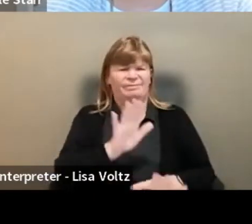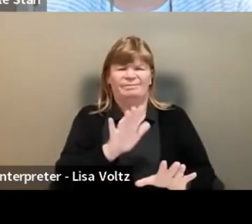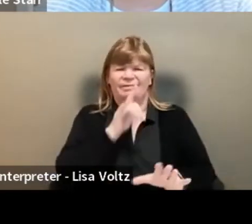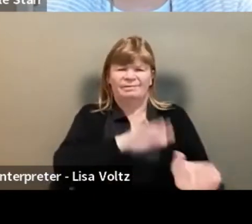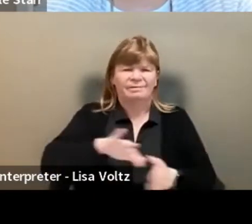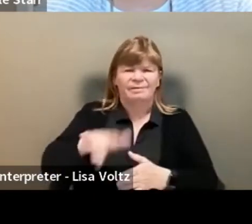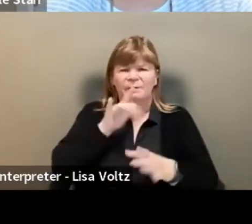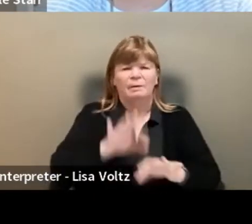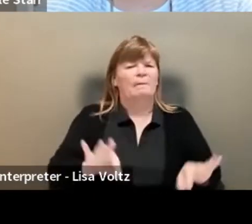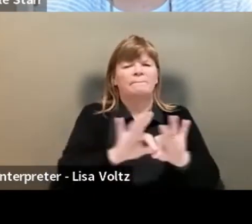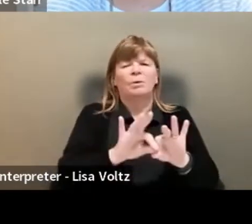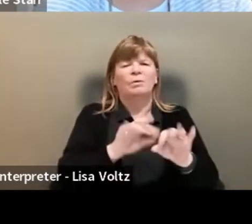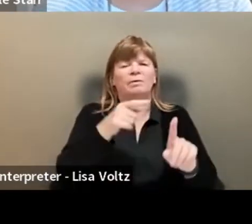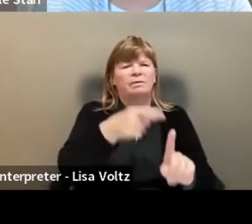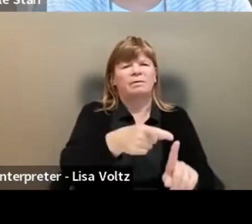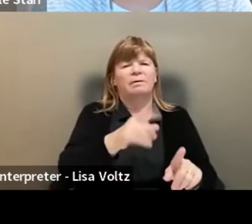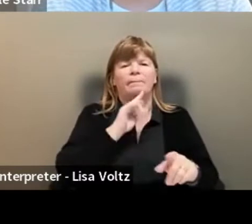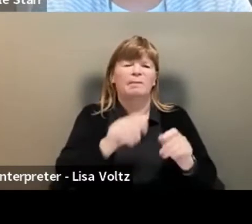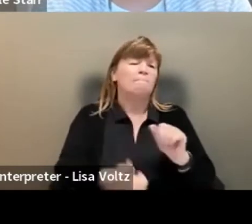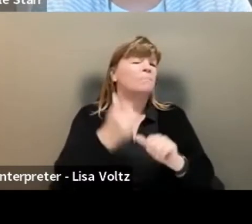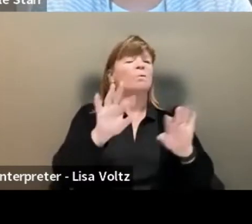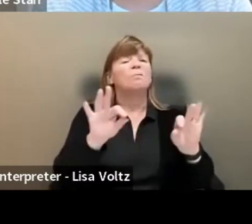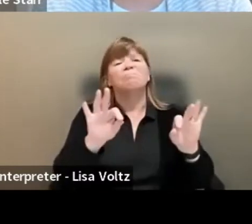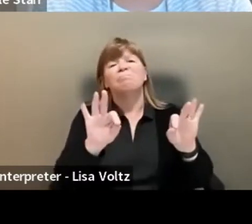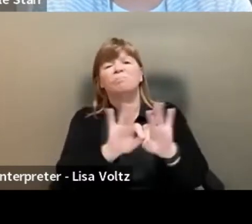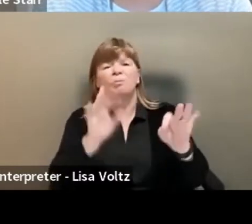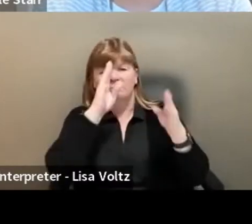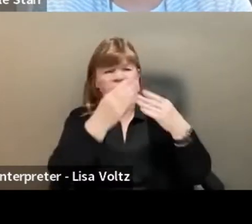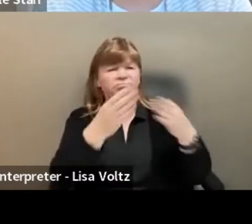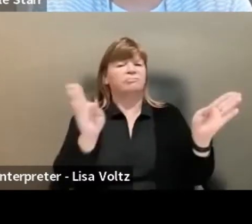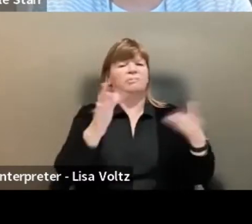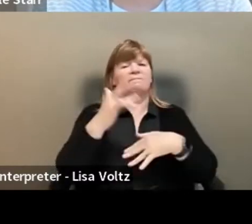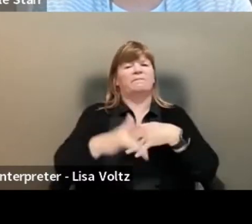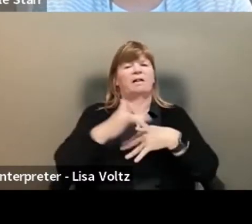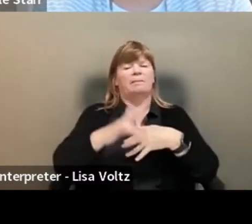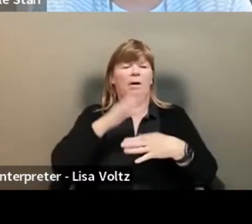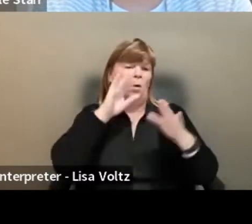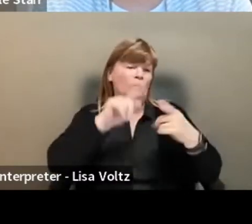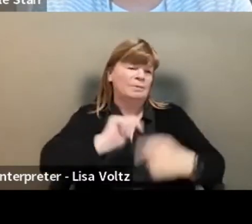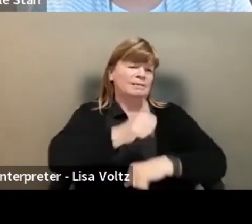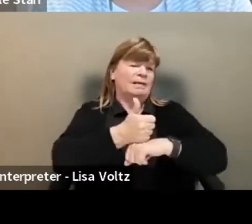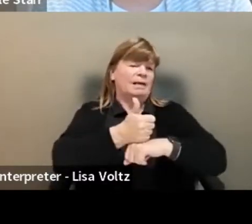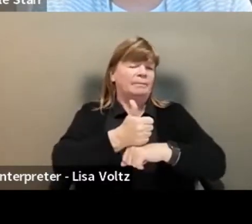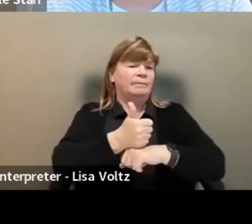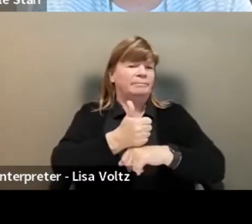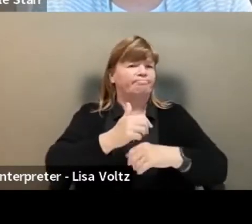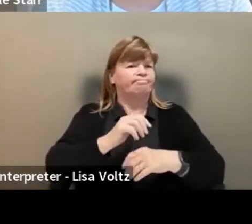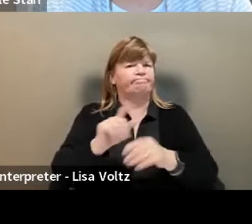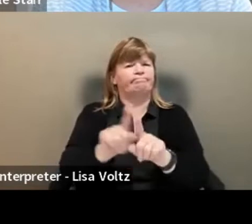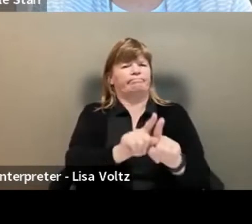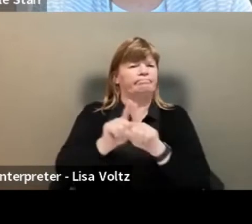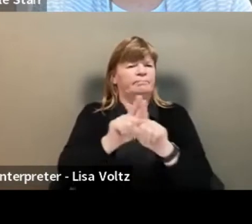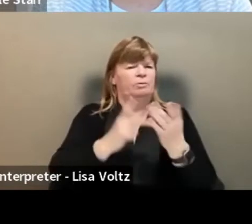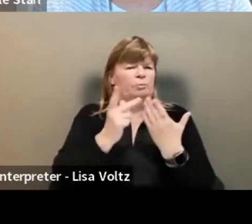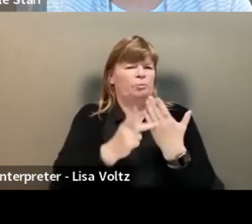But I think the most important thing is to make yourself available. I mean, I'm hoping that we can get a mentoring program in New York State because I think it's